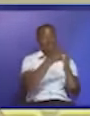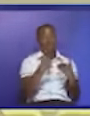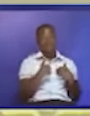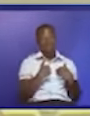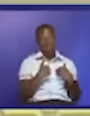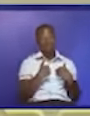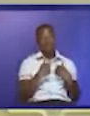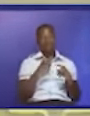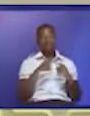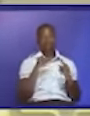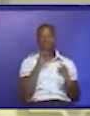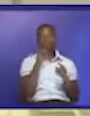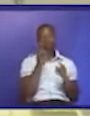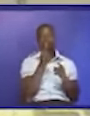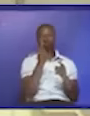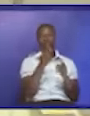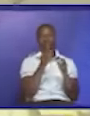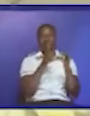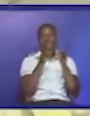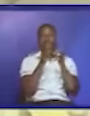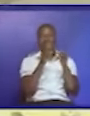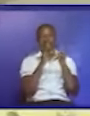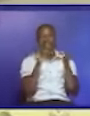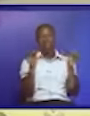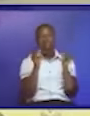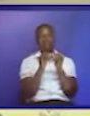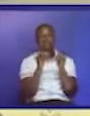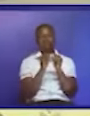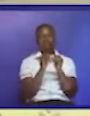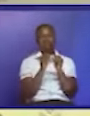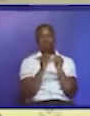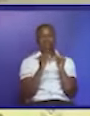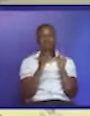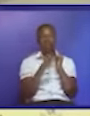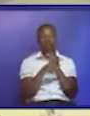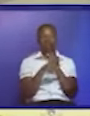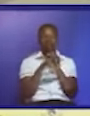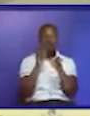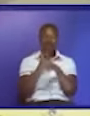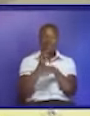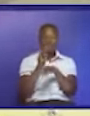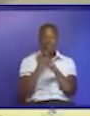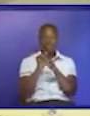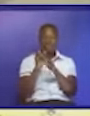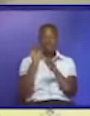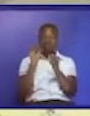not giving us a whole discourse. This is a ministry that is rich in understanding, especially when